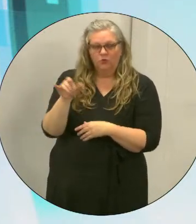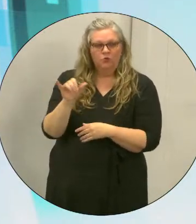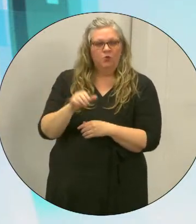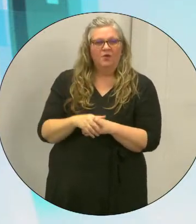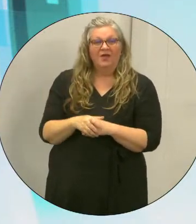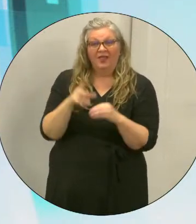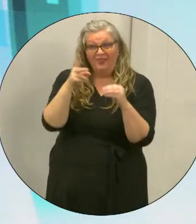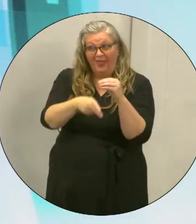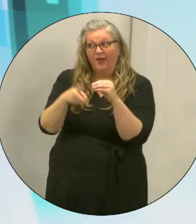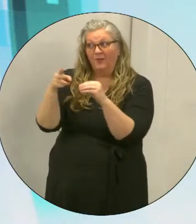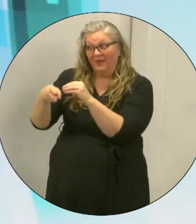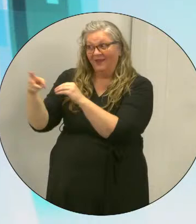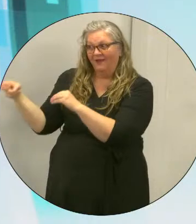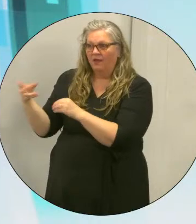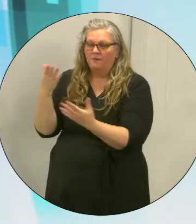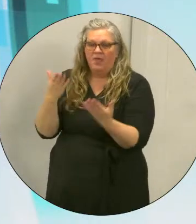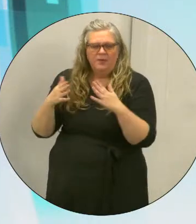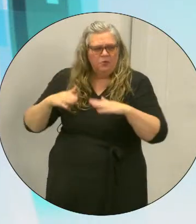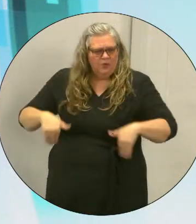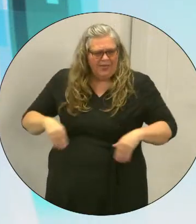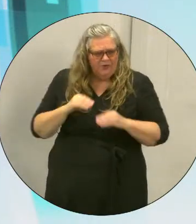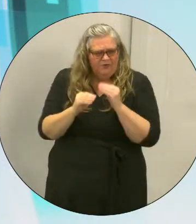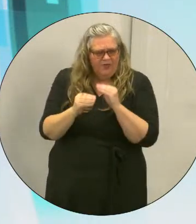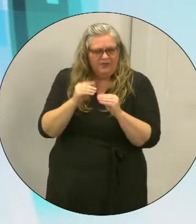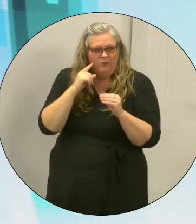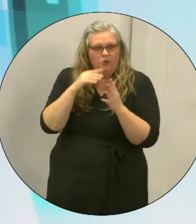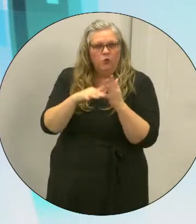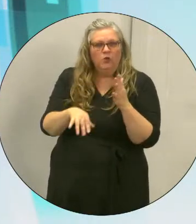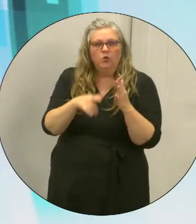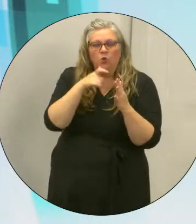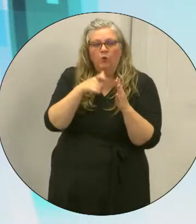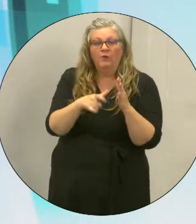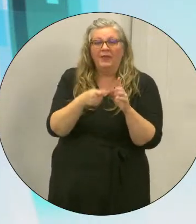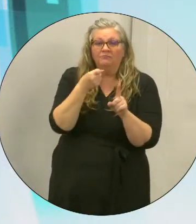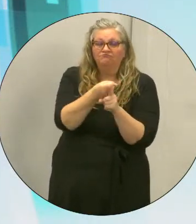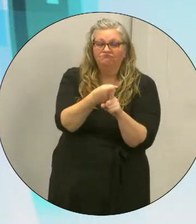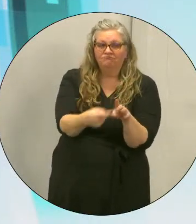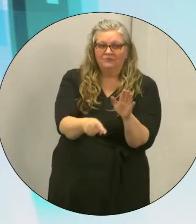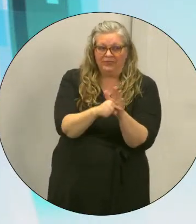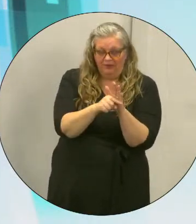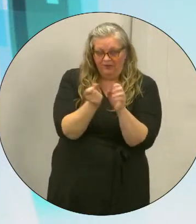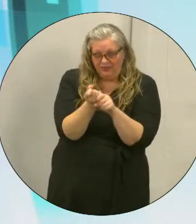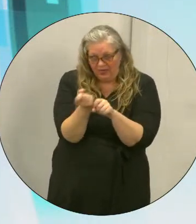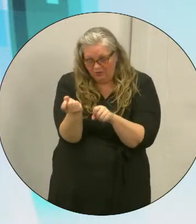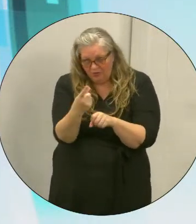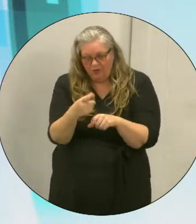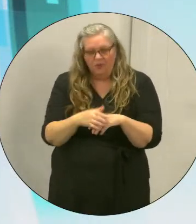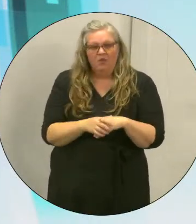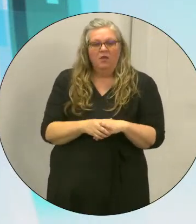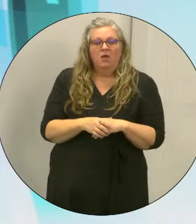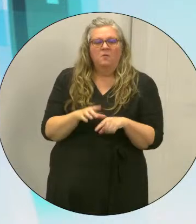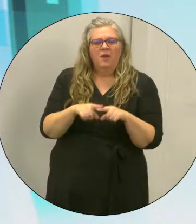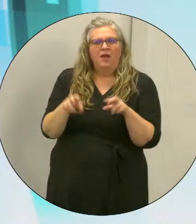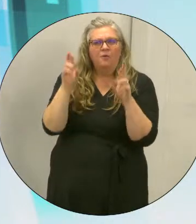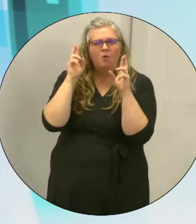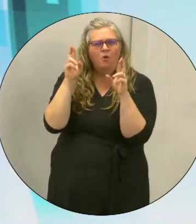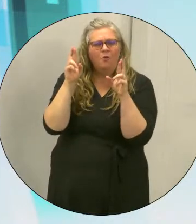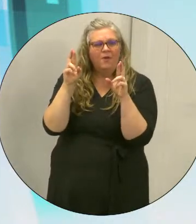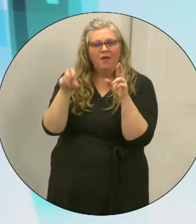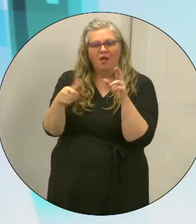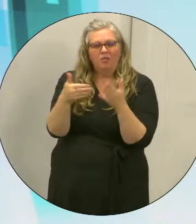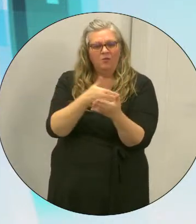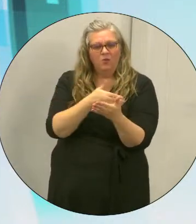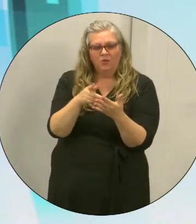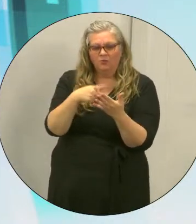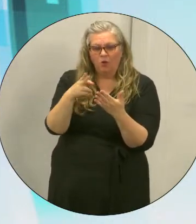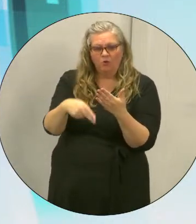cut. It may be too late to fix this for students who will be negatively affected by this next year, but I truly hope that no other music program